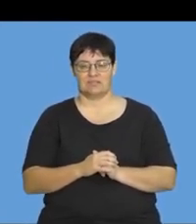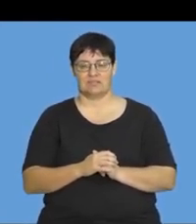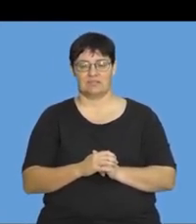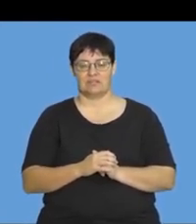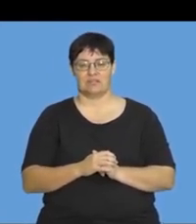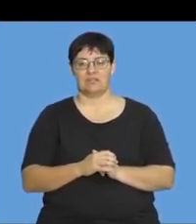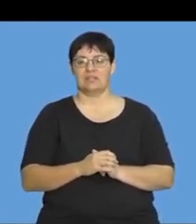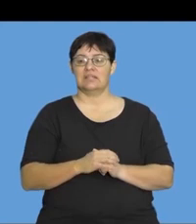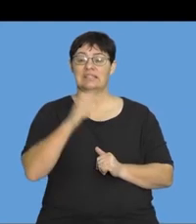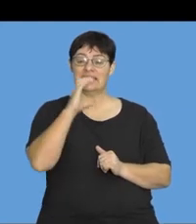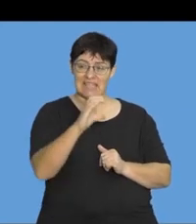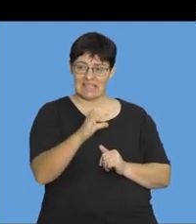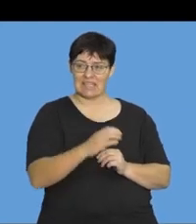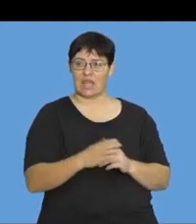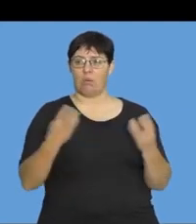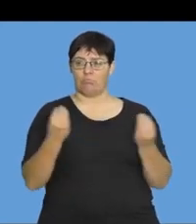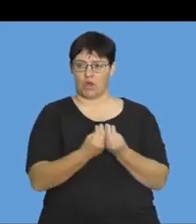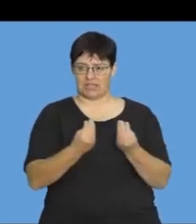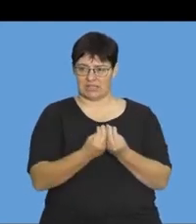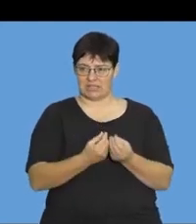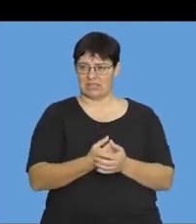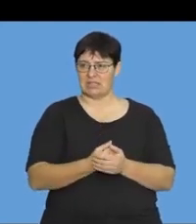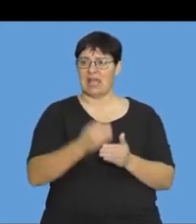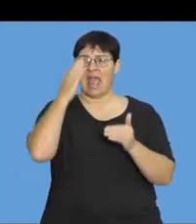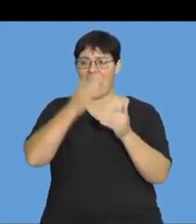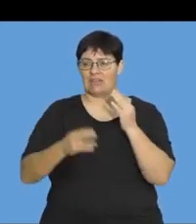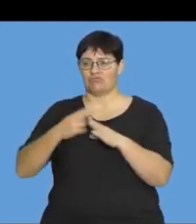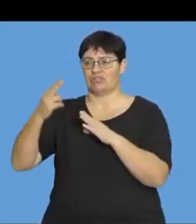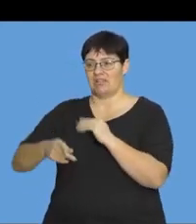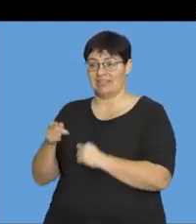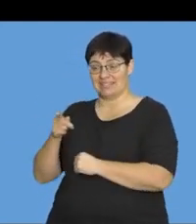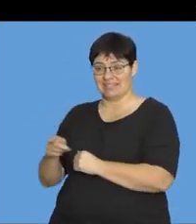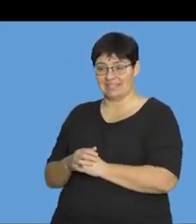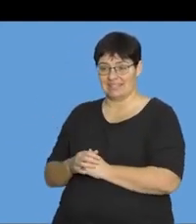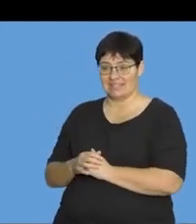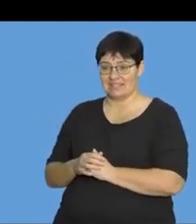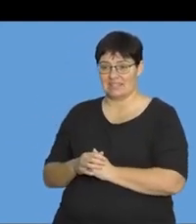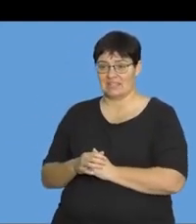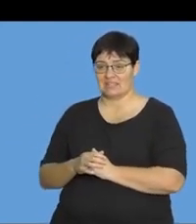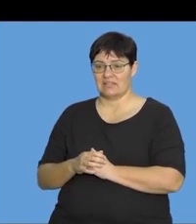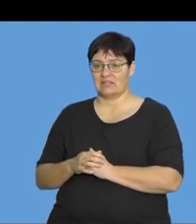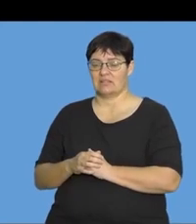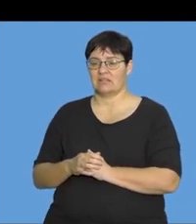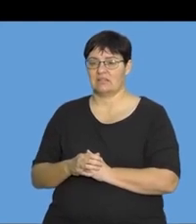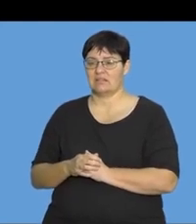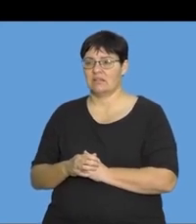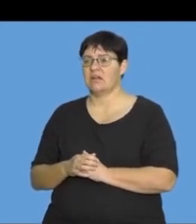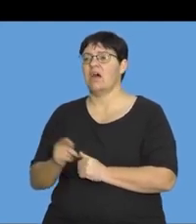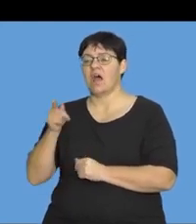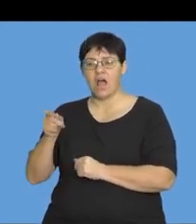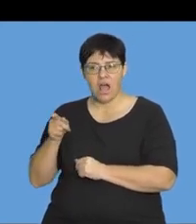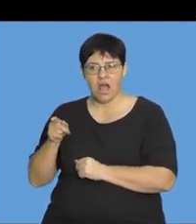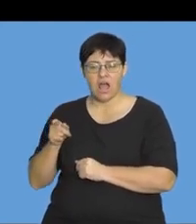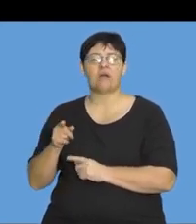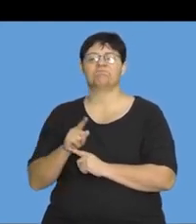Right, number C is the product. That's the end result. The end result is here. That is going to be